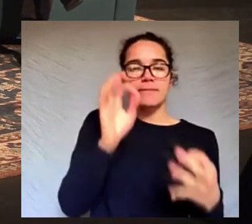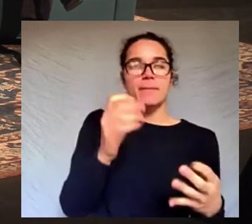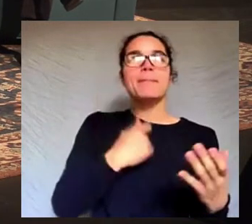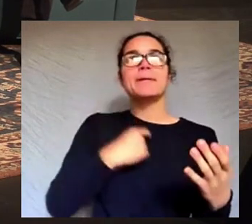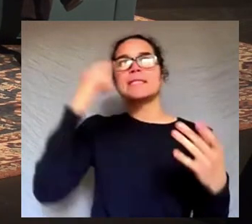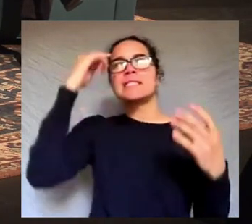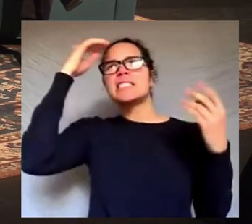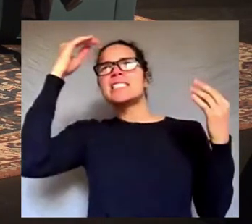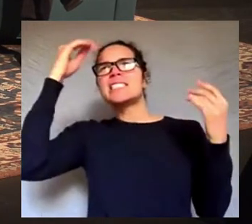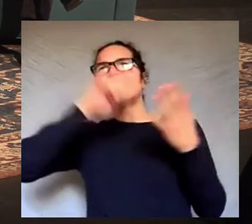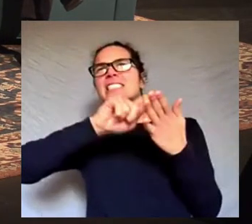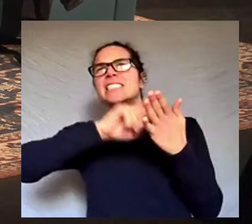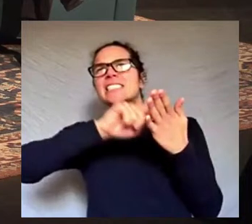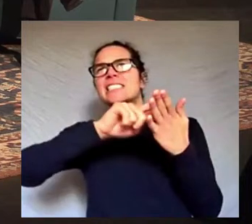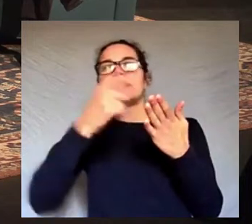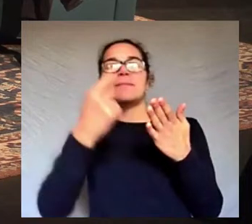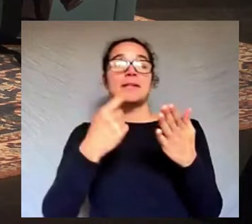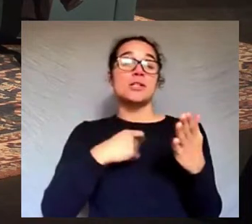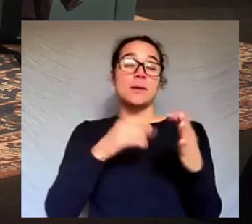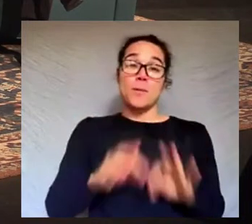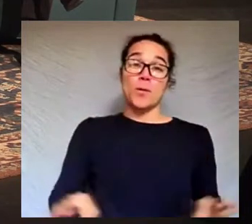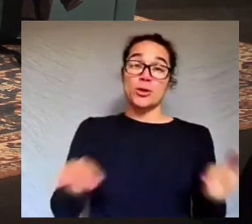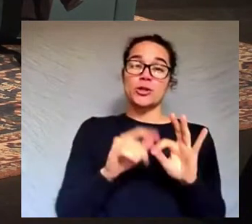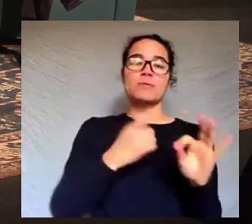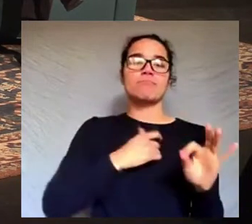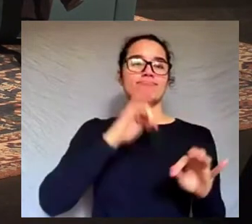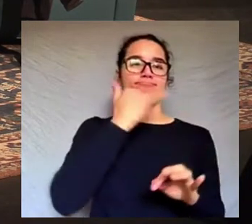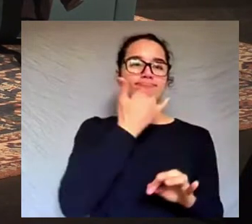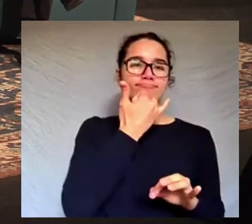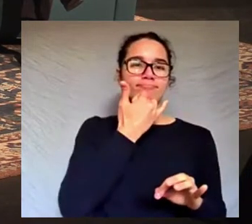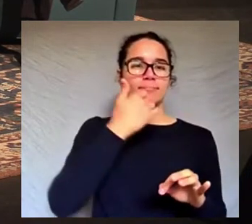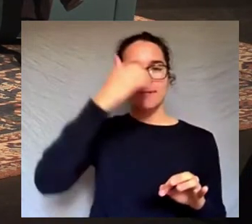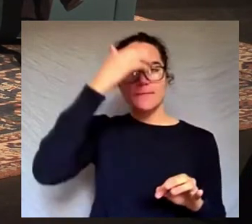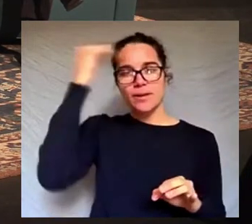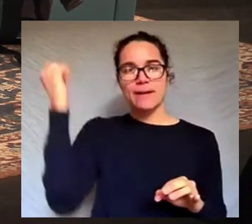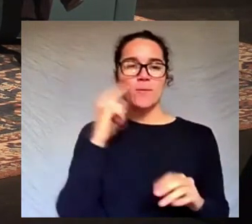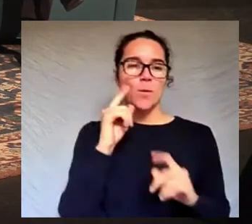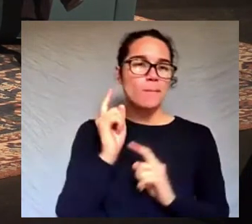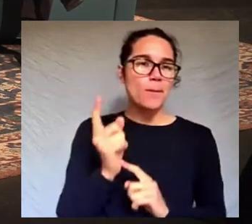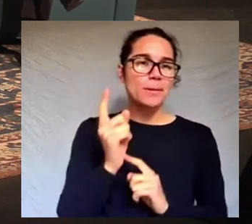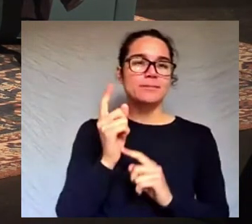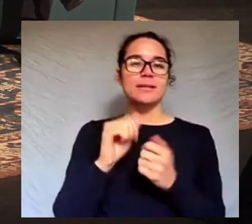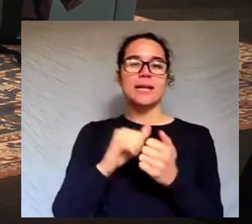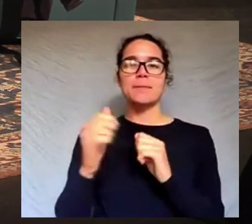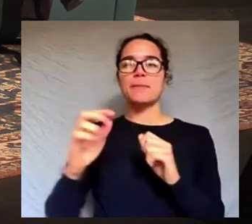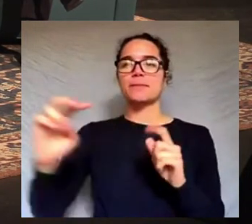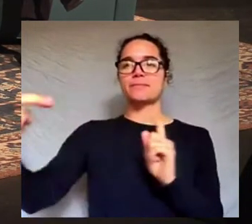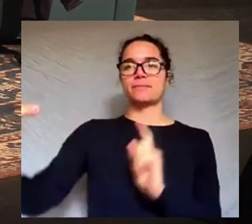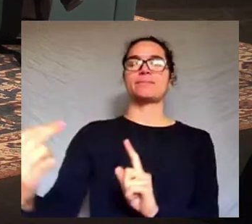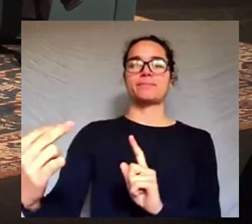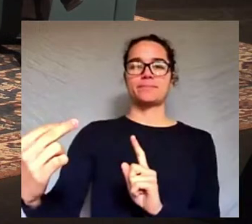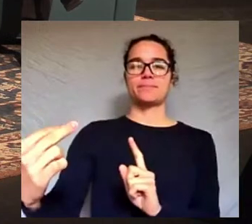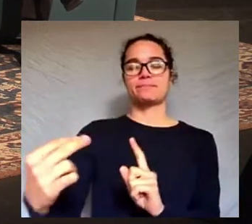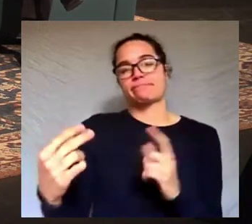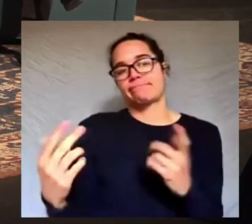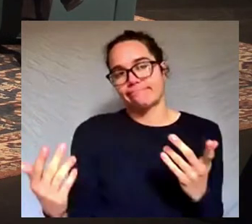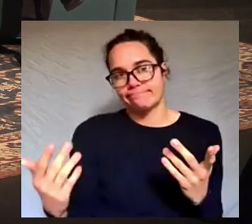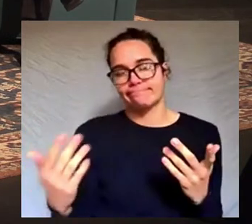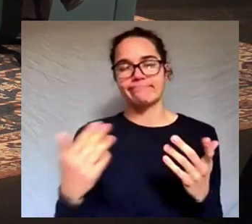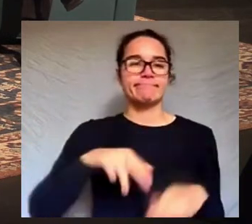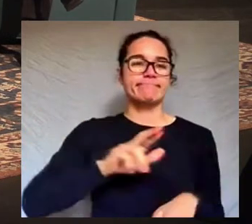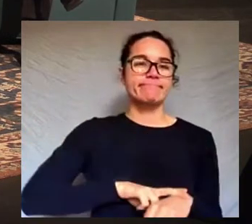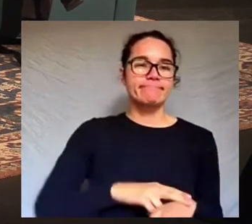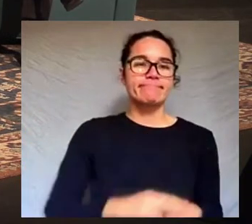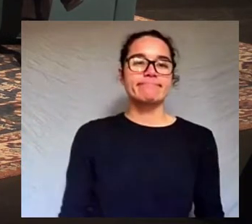the thing that's important to you, and you may forget momentarily how others may be perceiving it. So all of these things